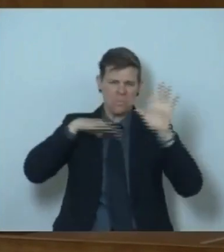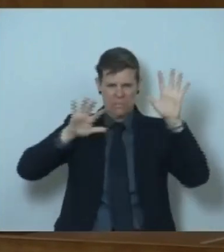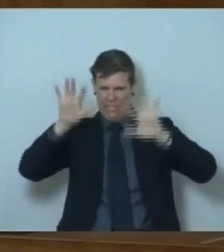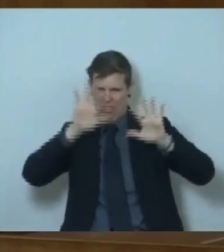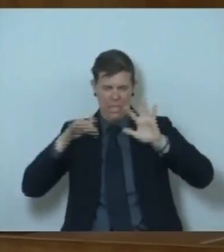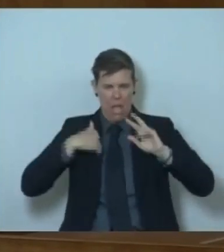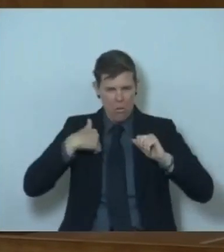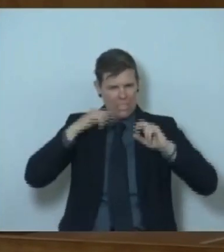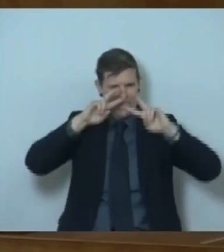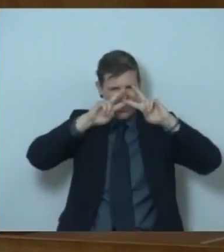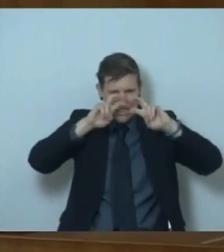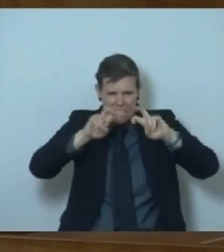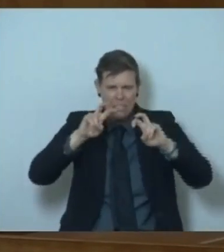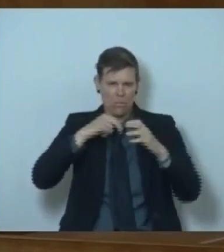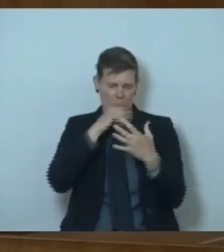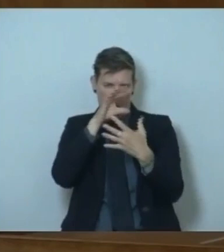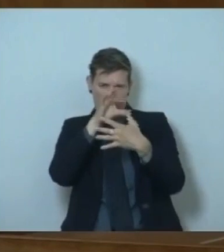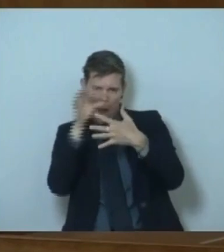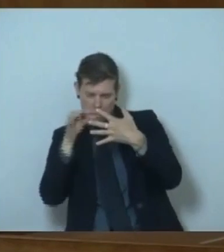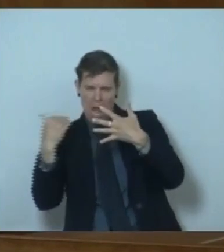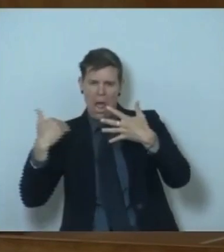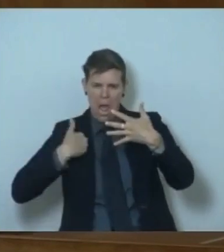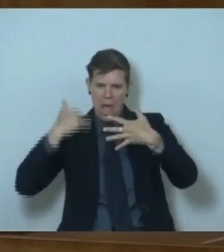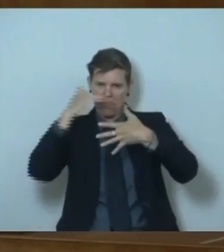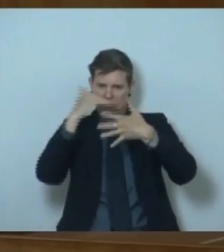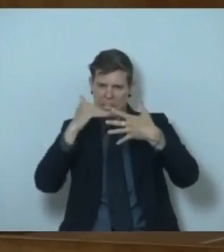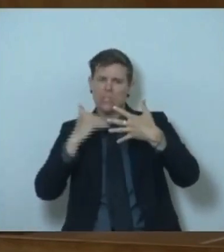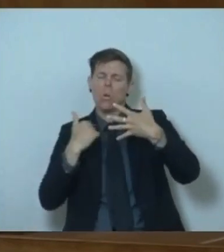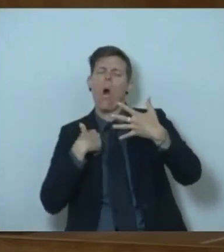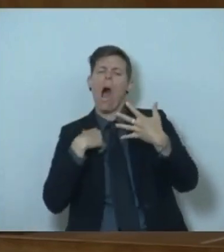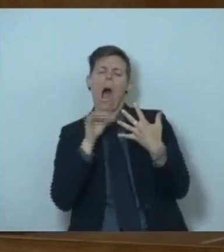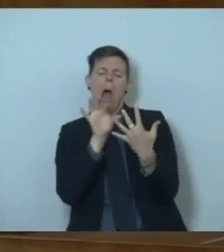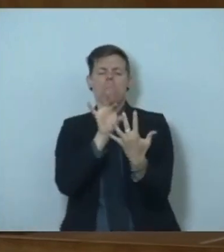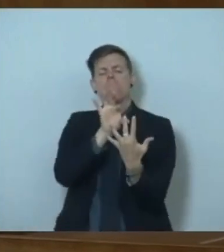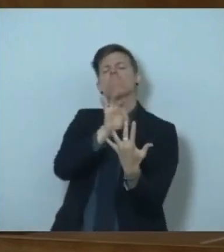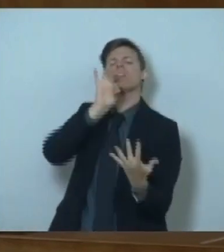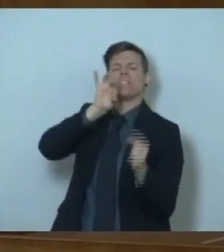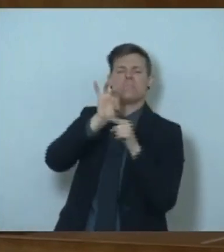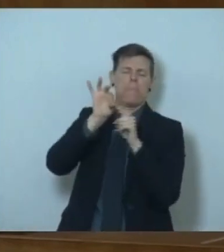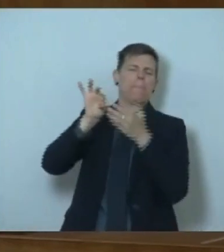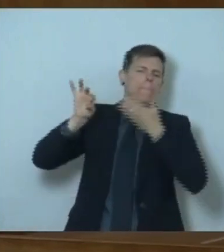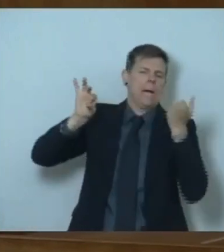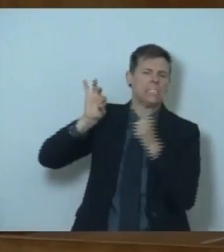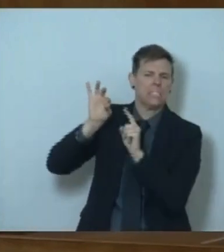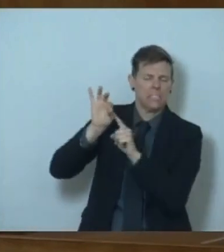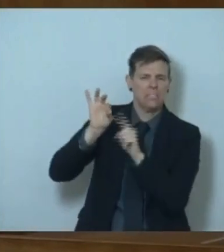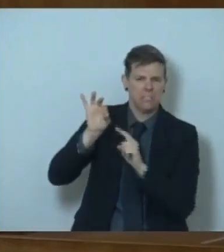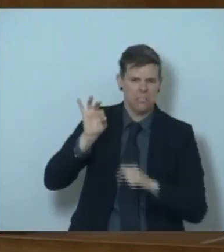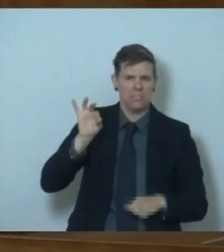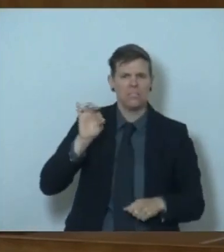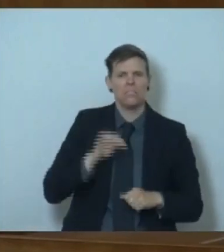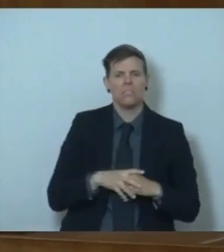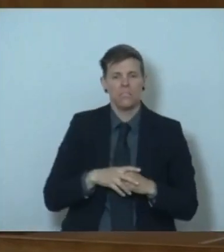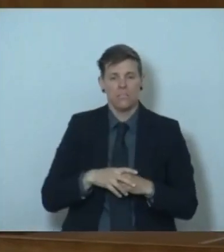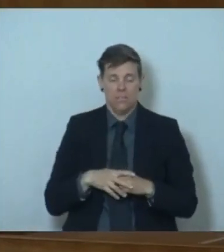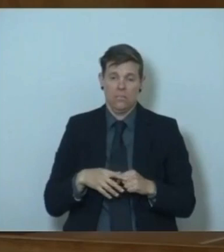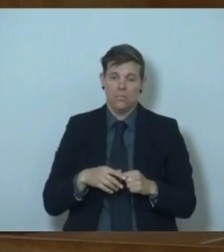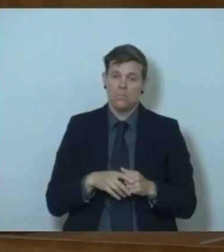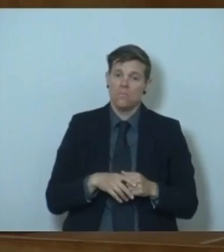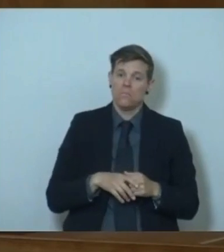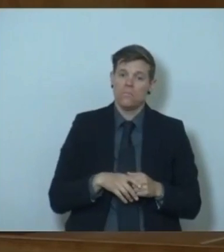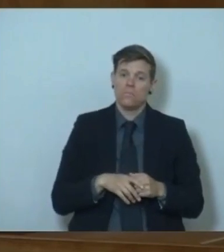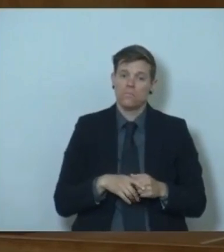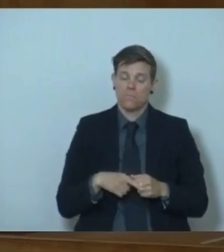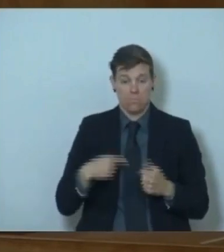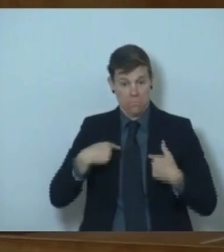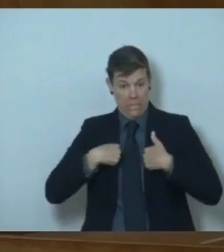get us the closest. But you're right, lots of us. I drove from my home in Placitas here. I'll go back. That will be more than